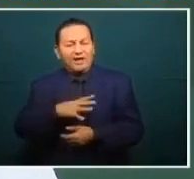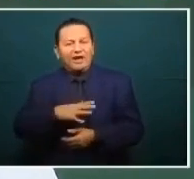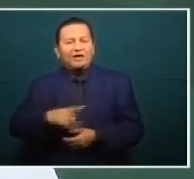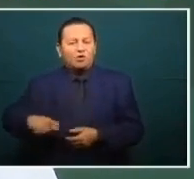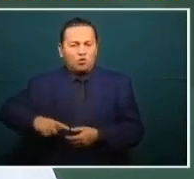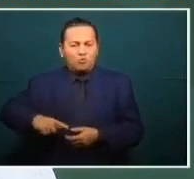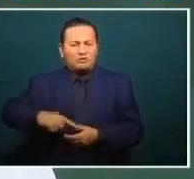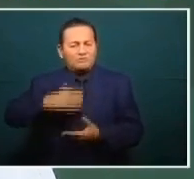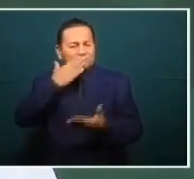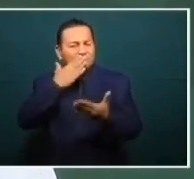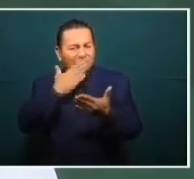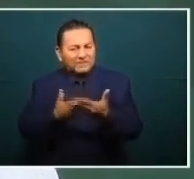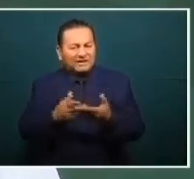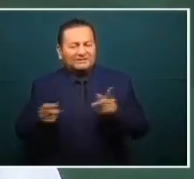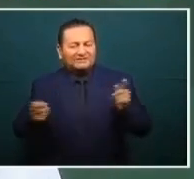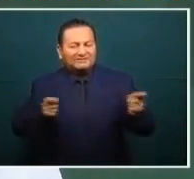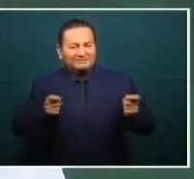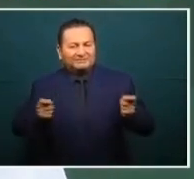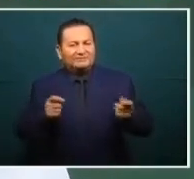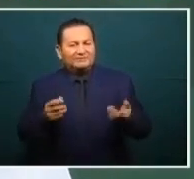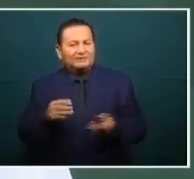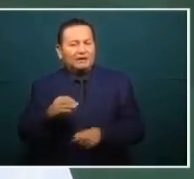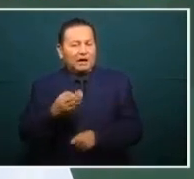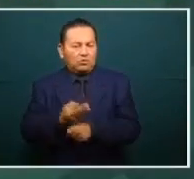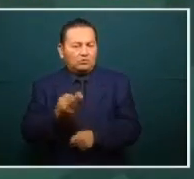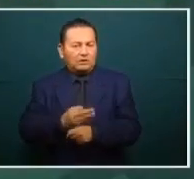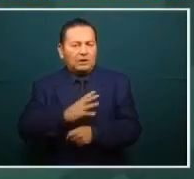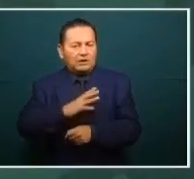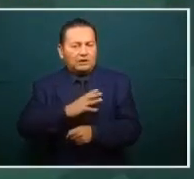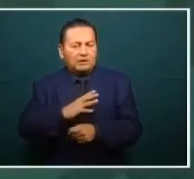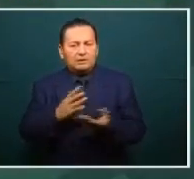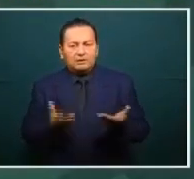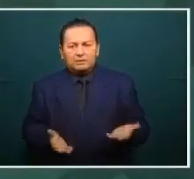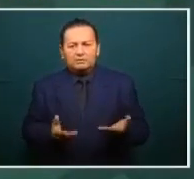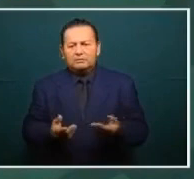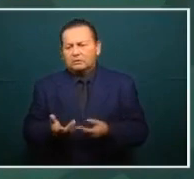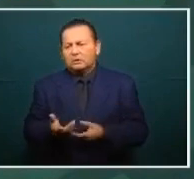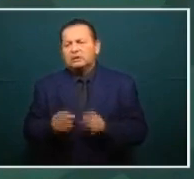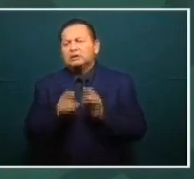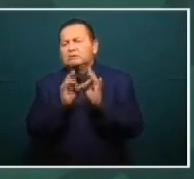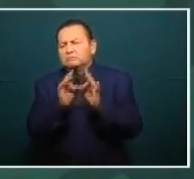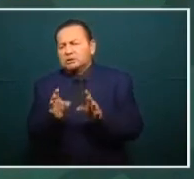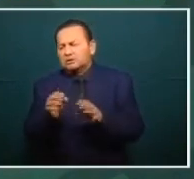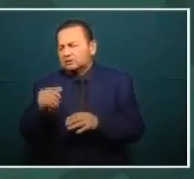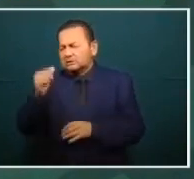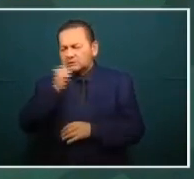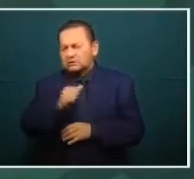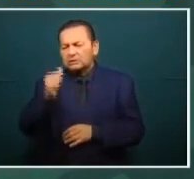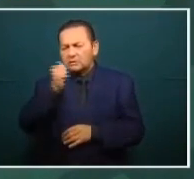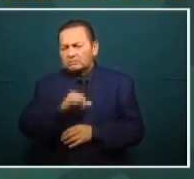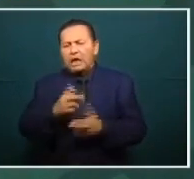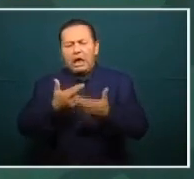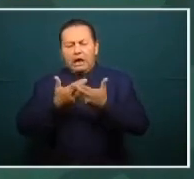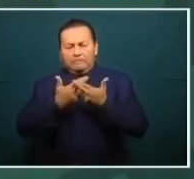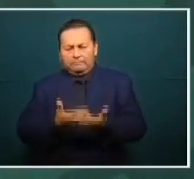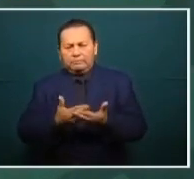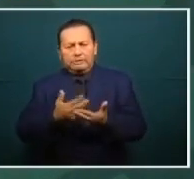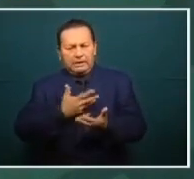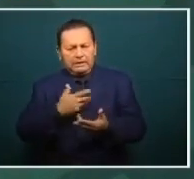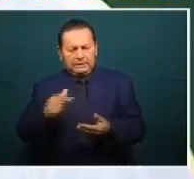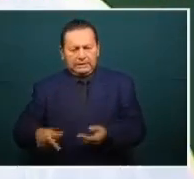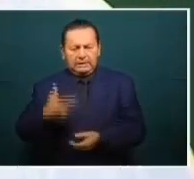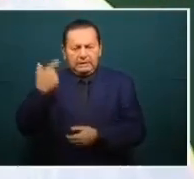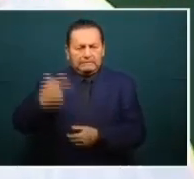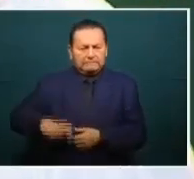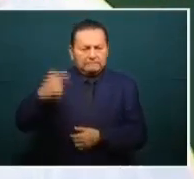And I'm not trying to say anything to boast, but we're counting with a good government. We've